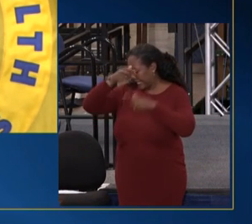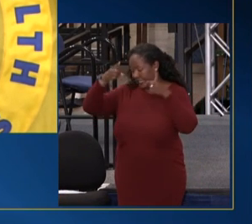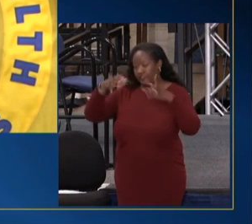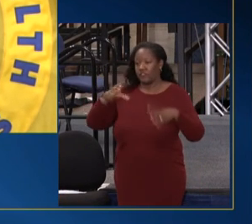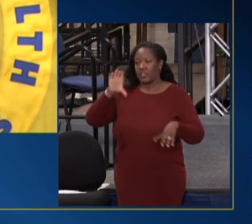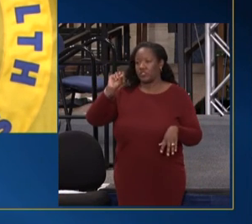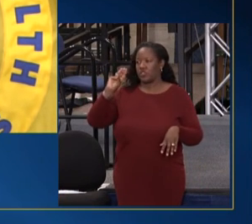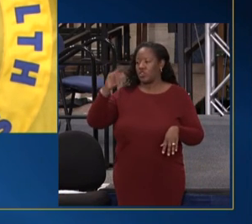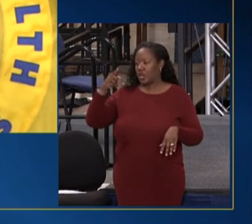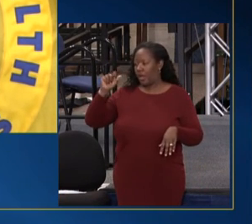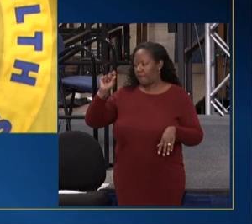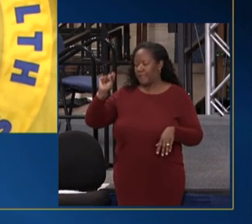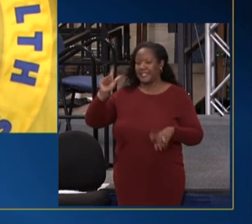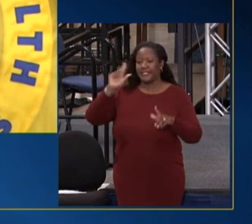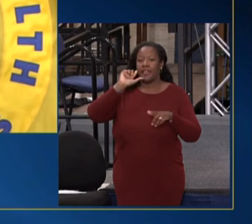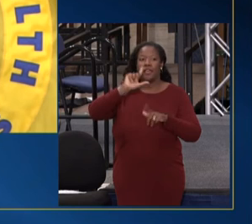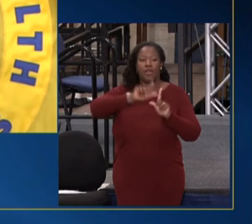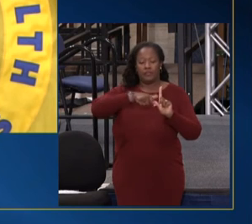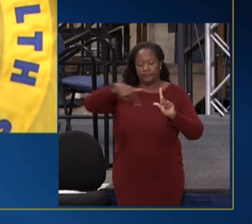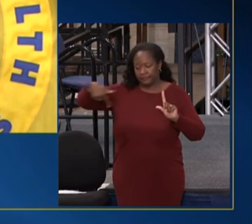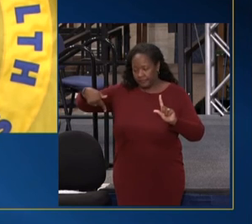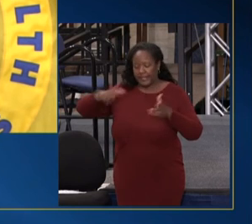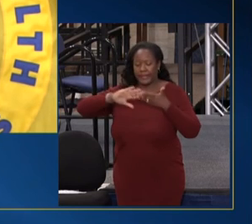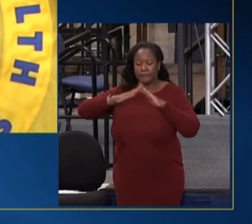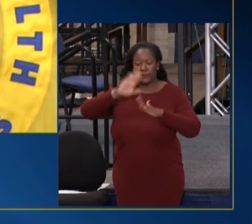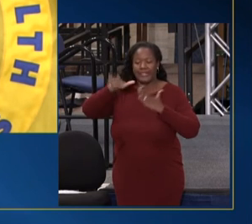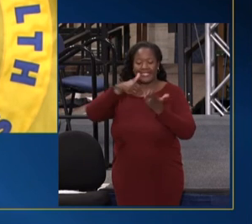Center of Florida.